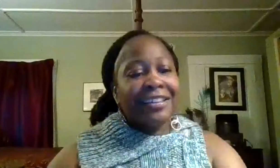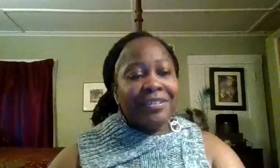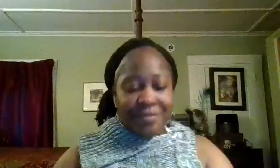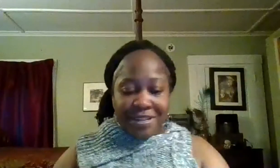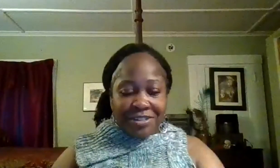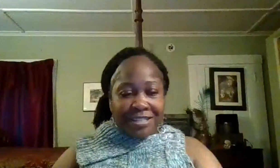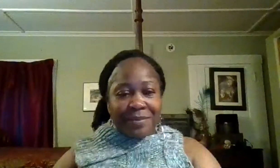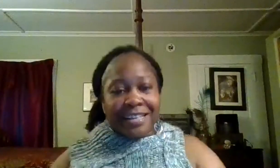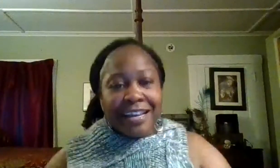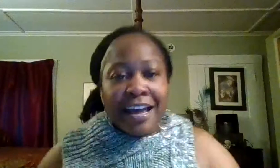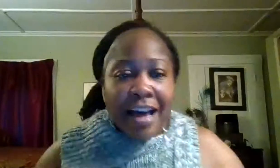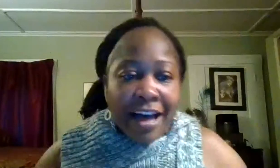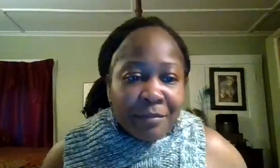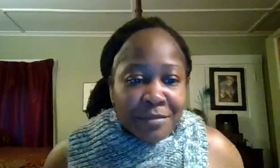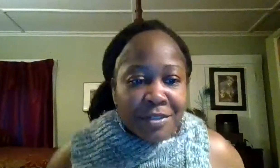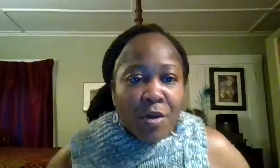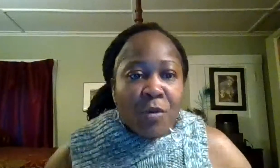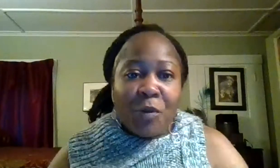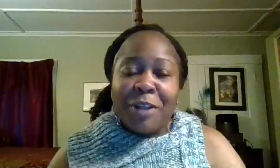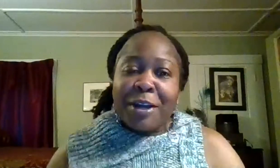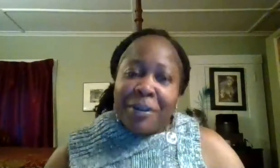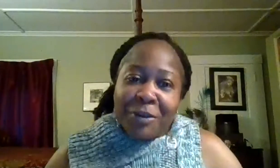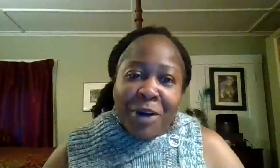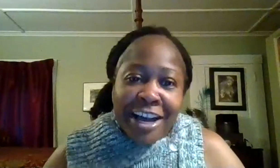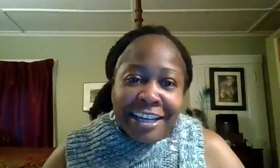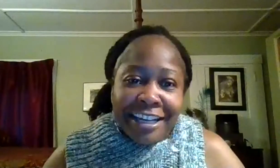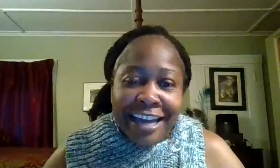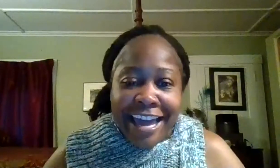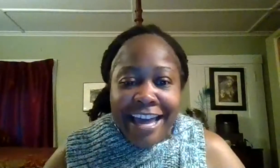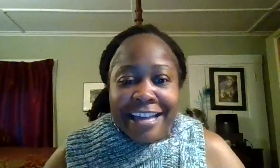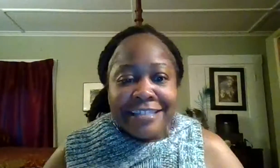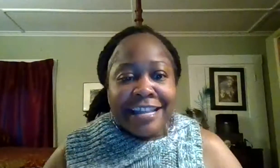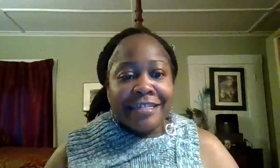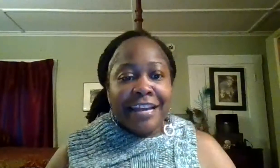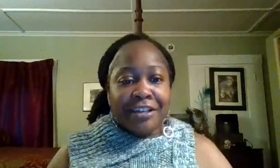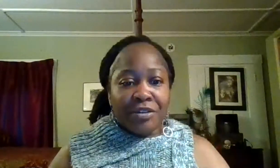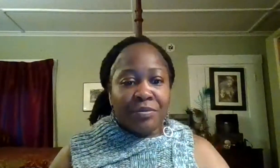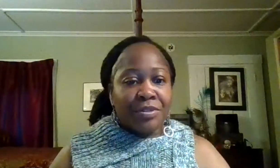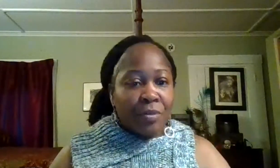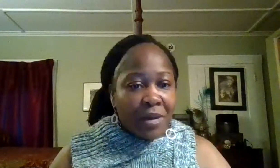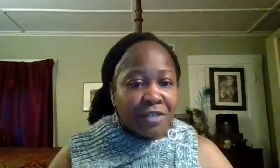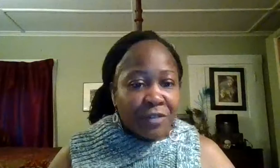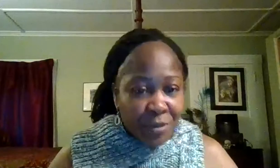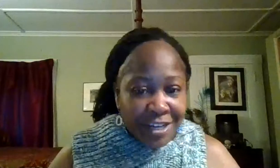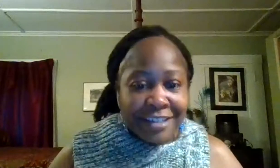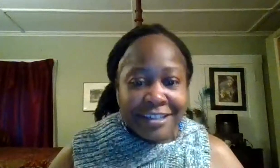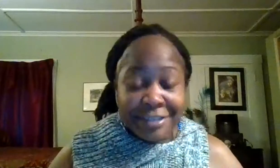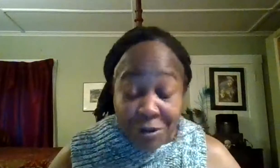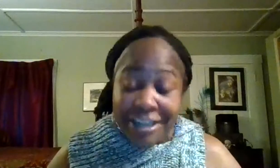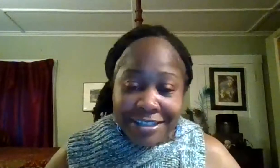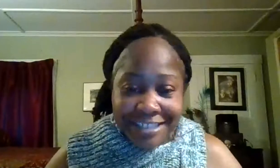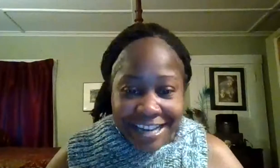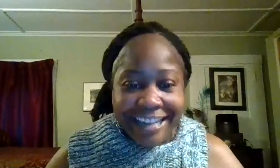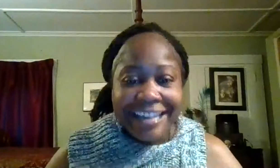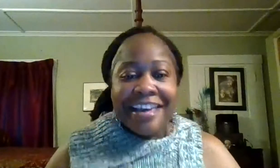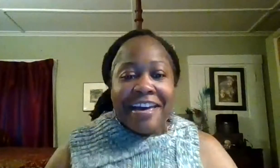Thank you so much, Desmond. So welcome, everyone, and thank you so much for joining